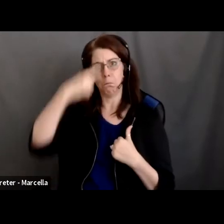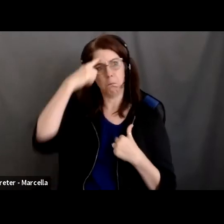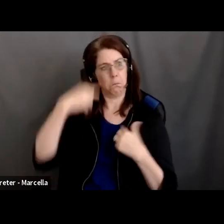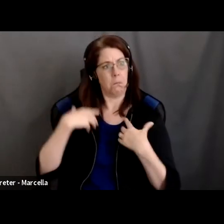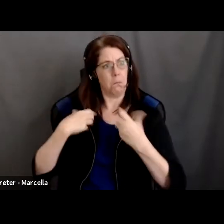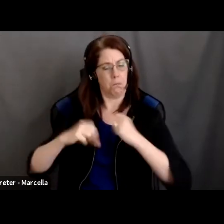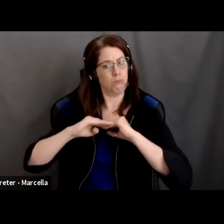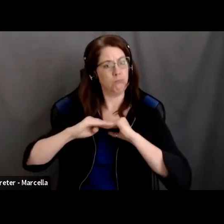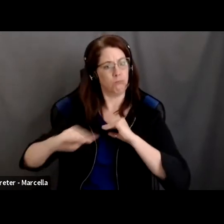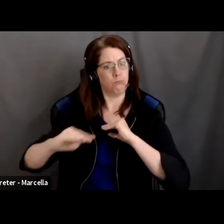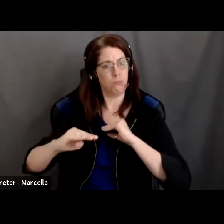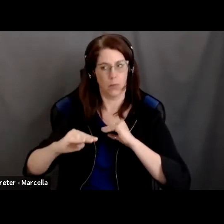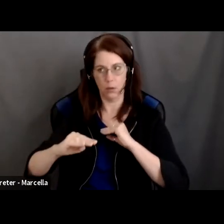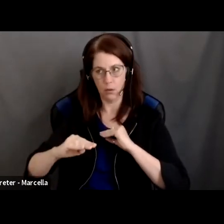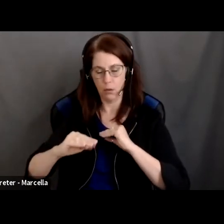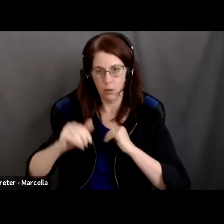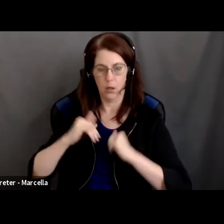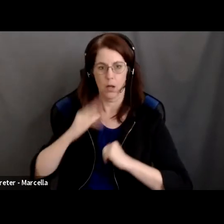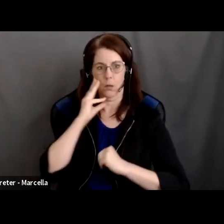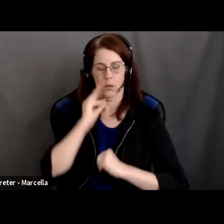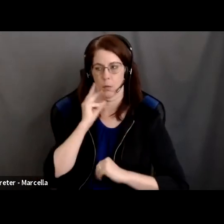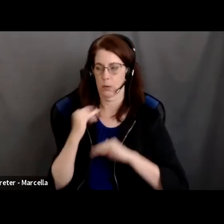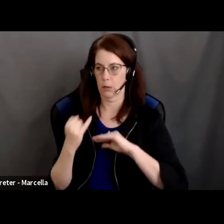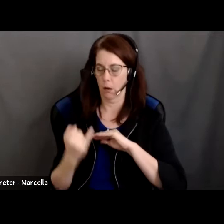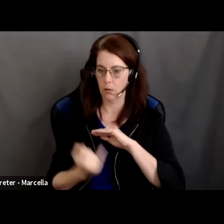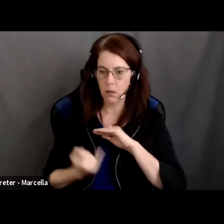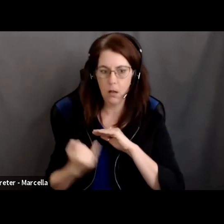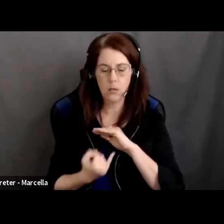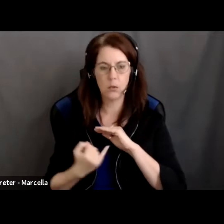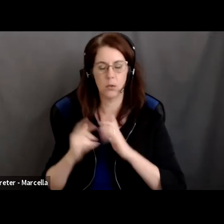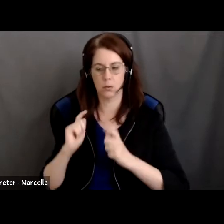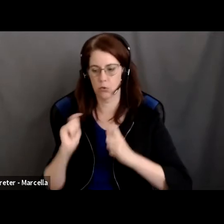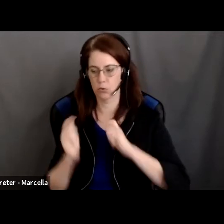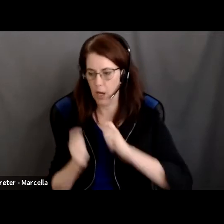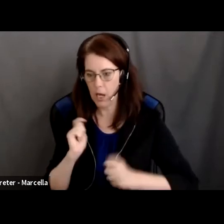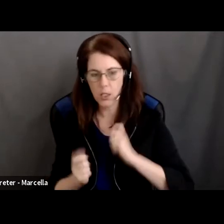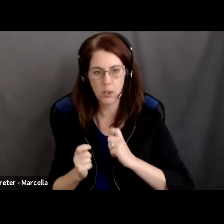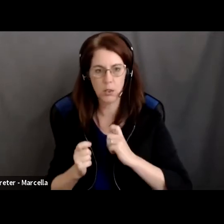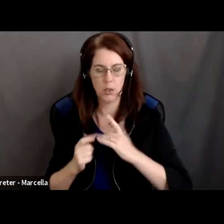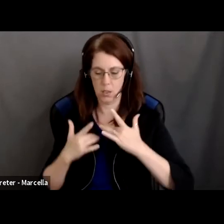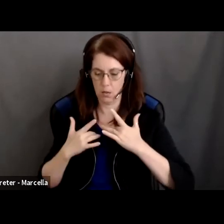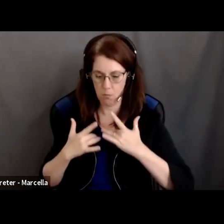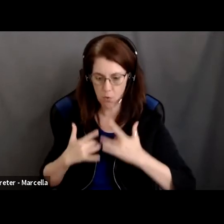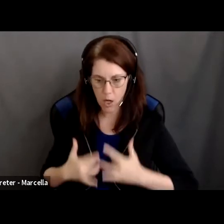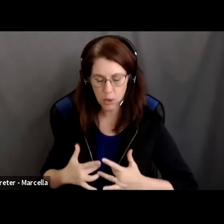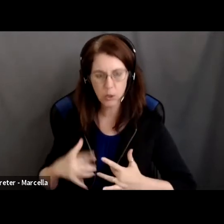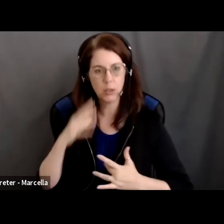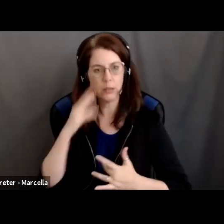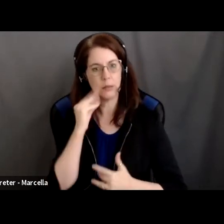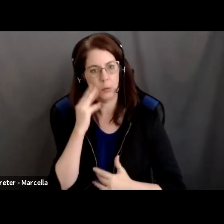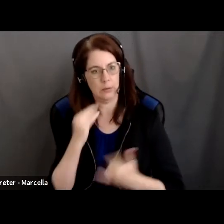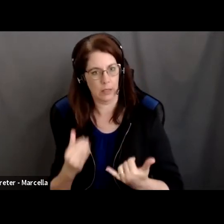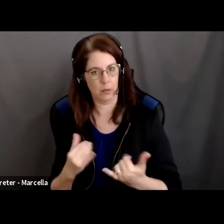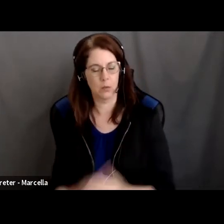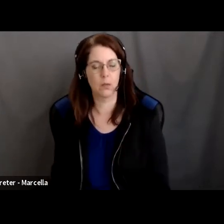have realized they are dealing with issues of isolation, change, and depression. So